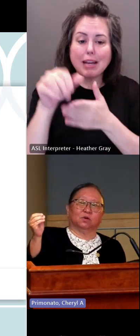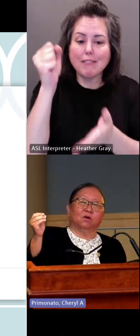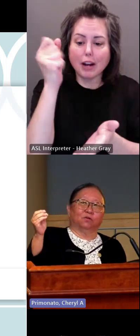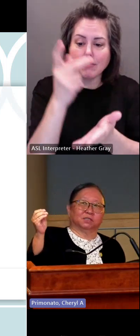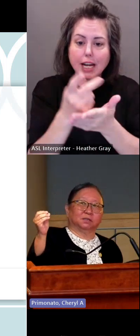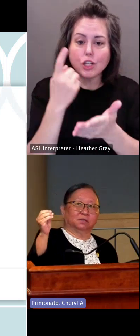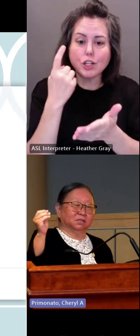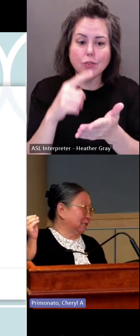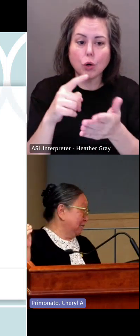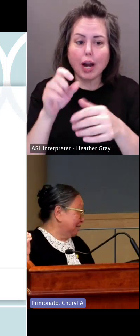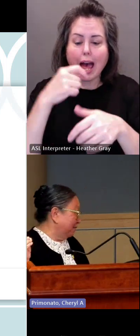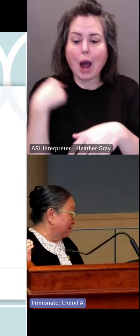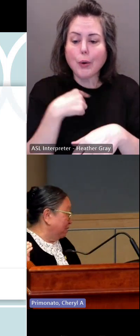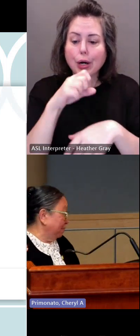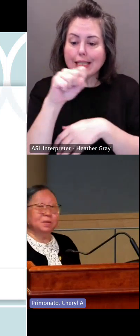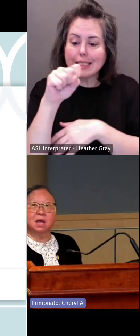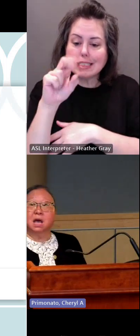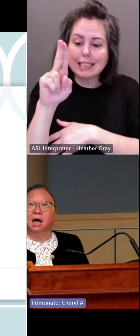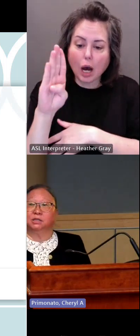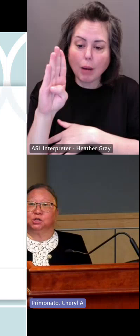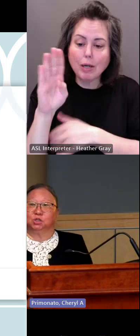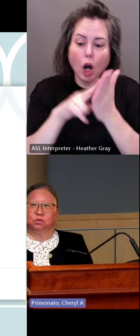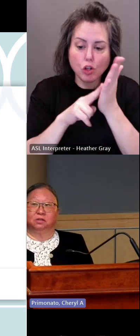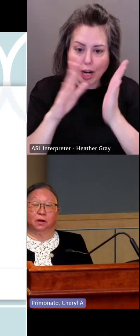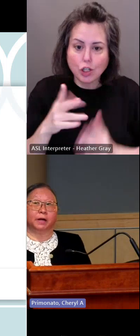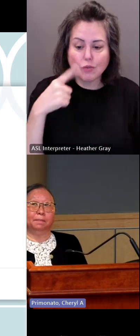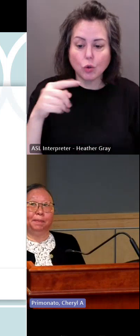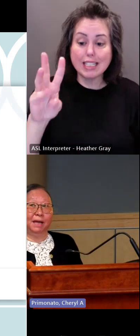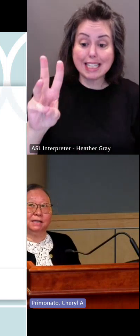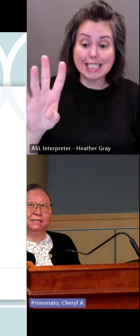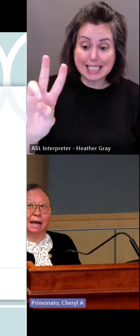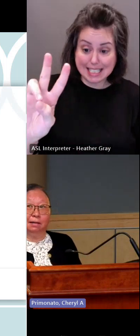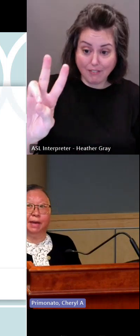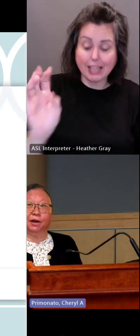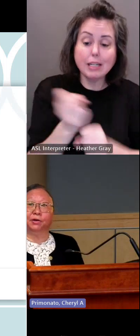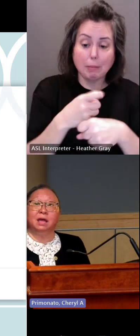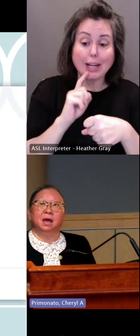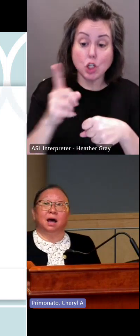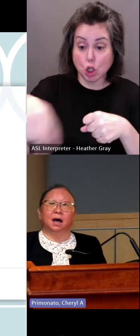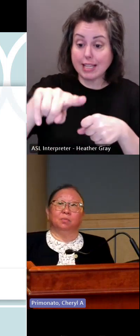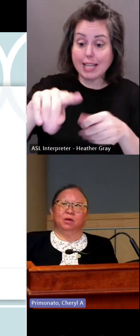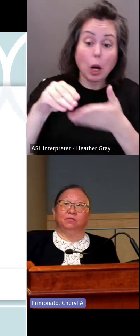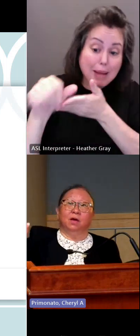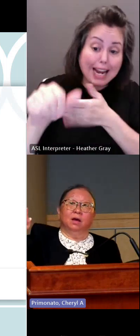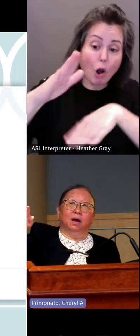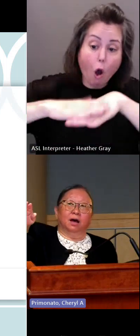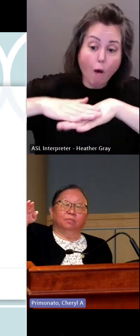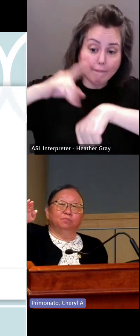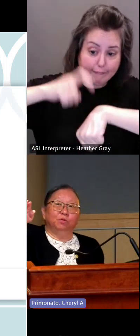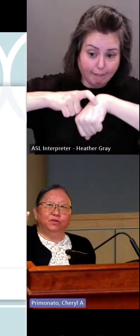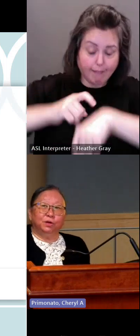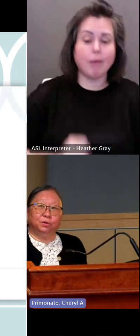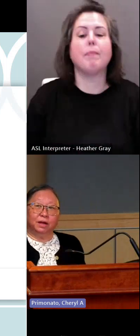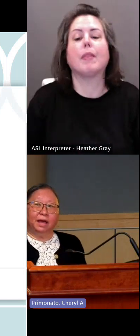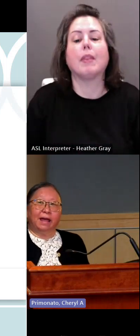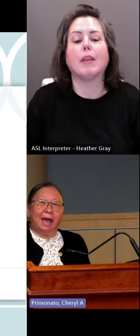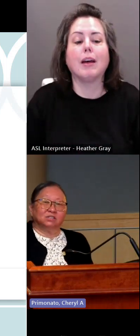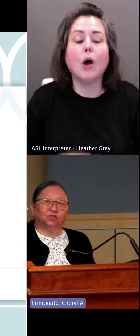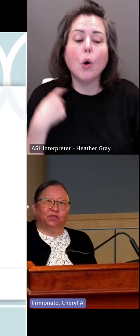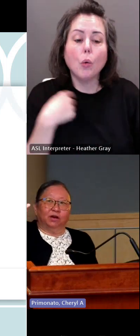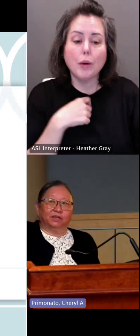our subs for 67 of them to ensure that they are getting paid in a timely manner. We've